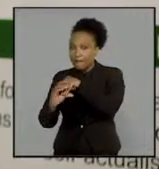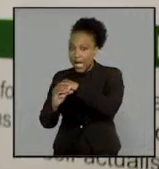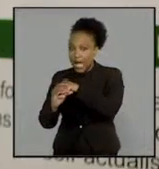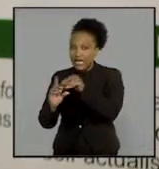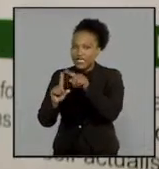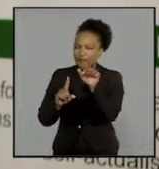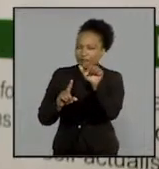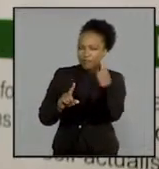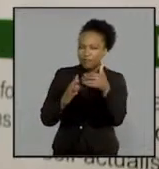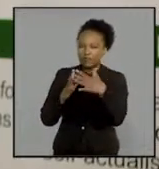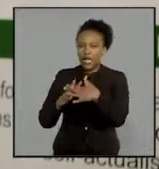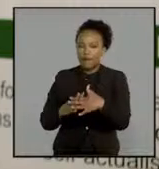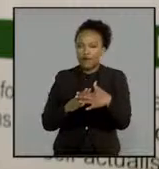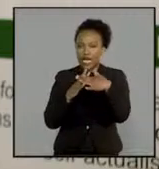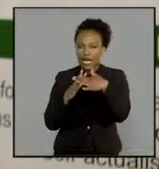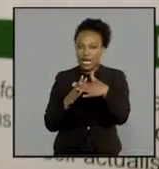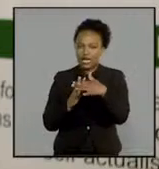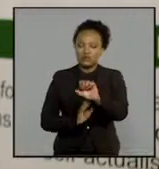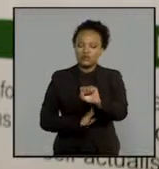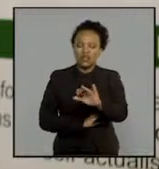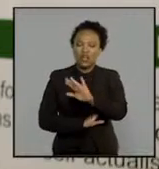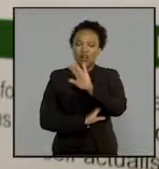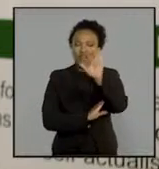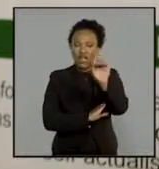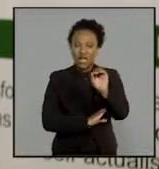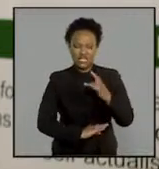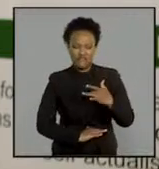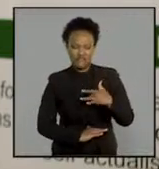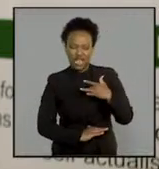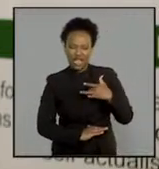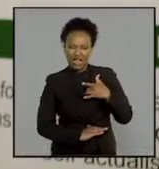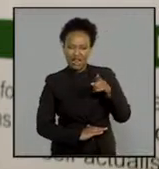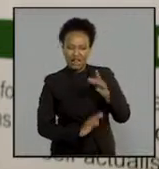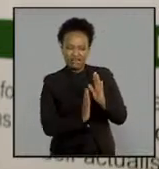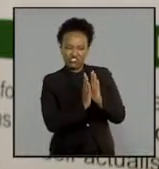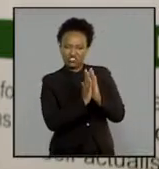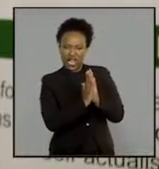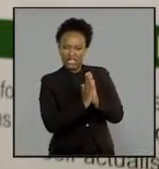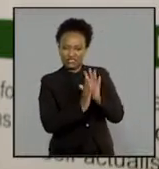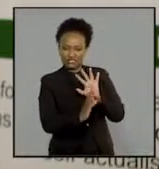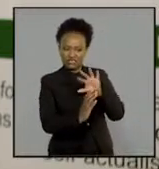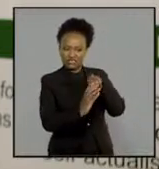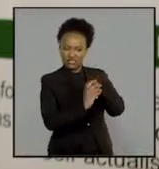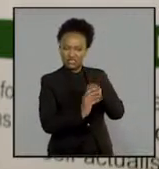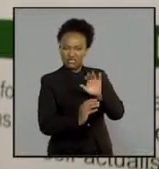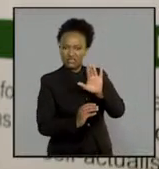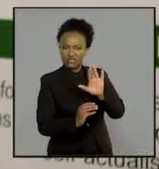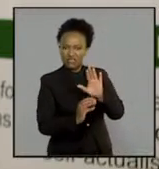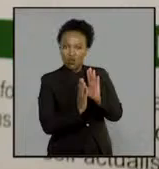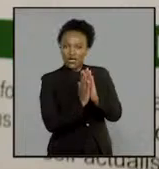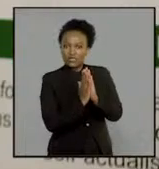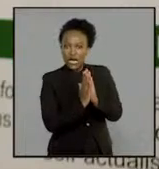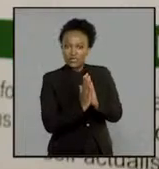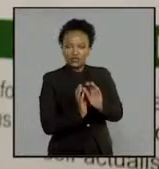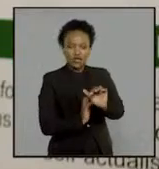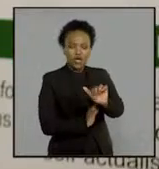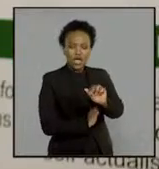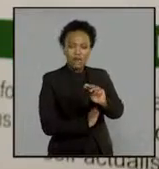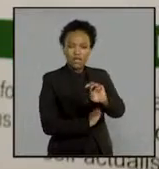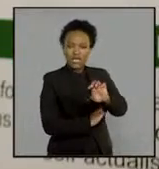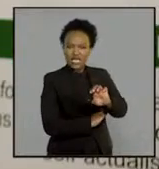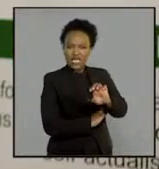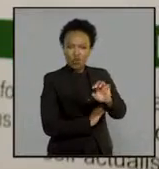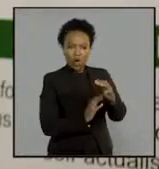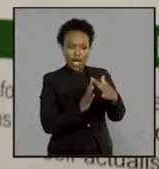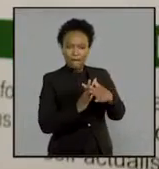South Africans and Americans included, who felt that they were not well treated in